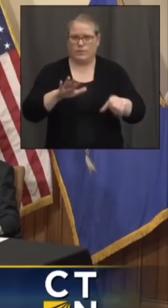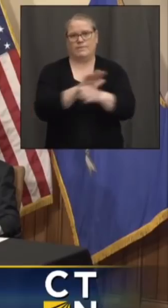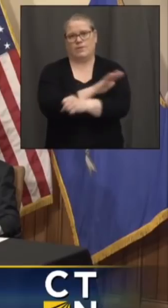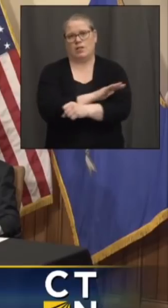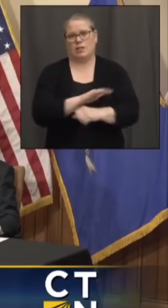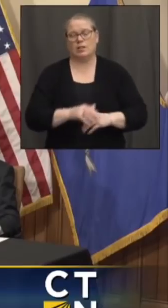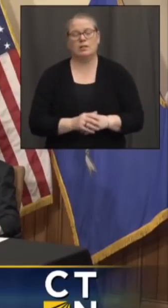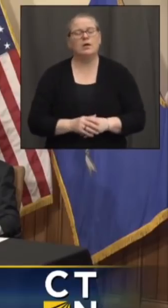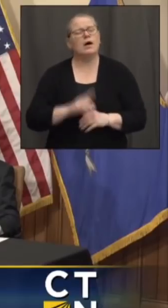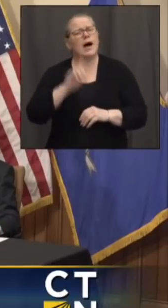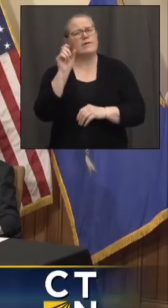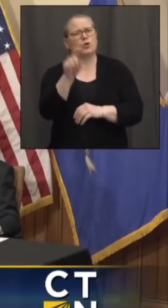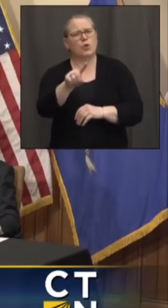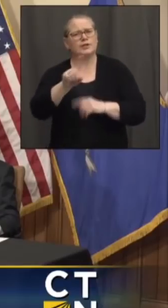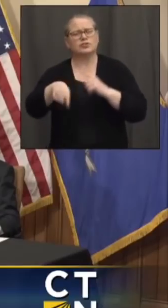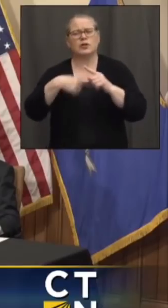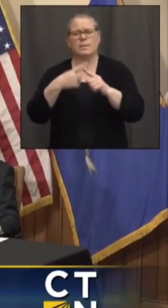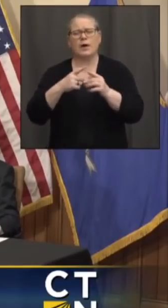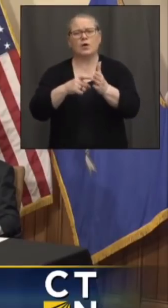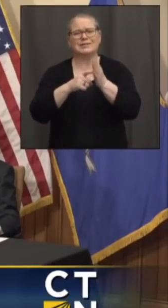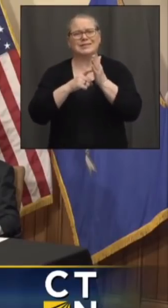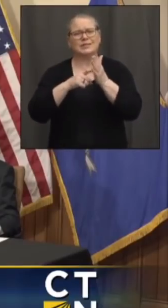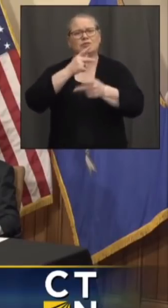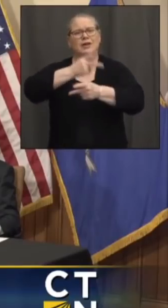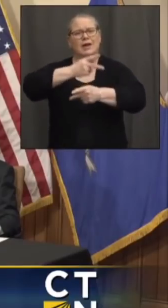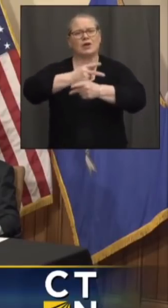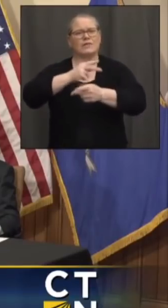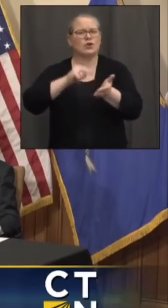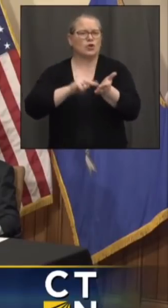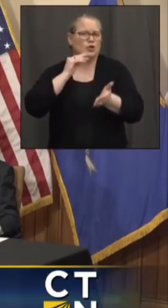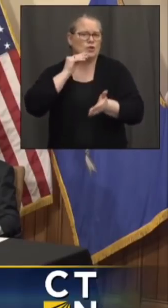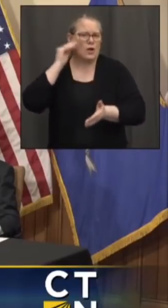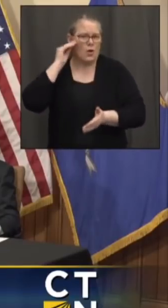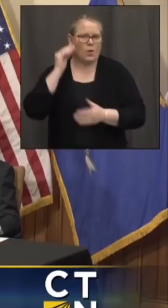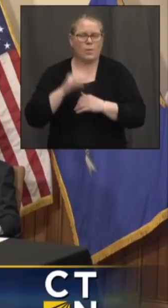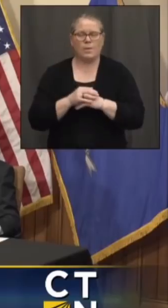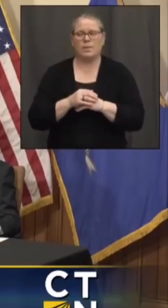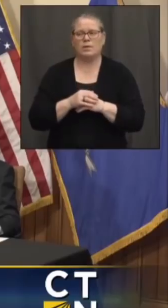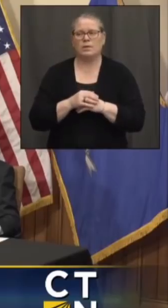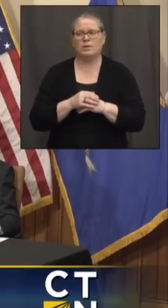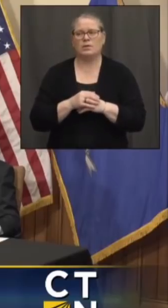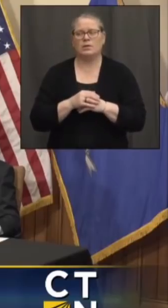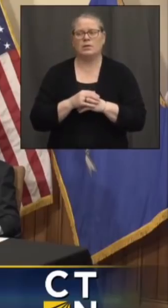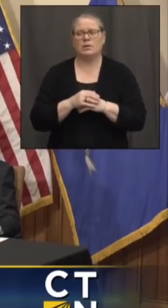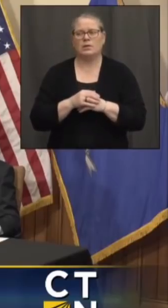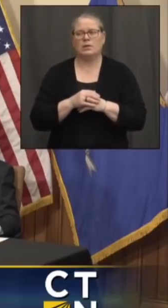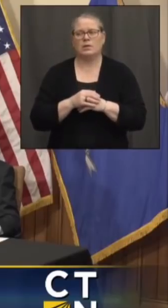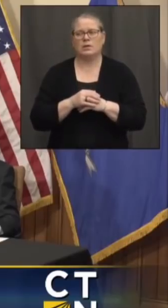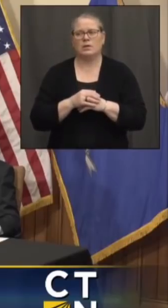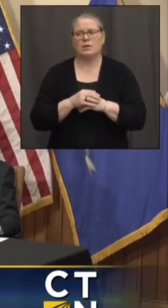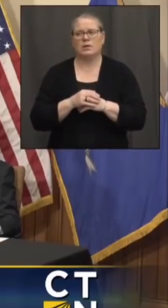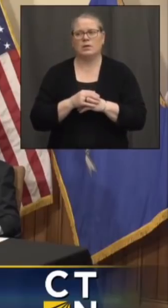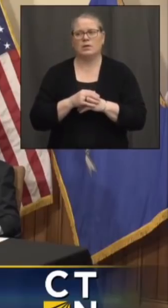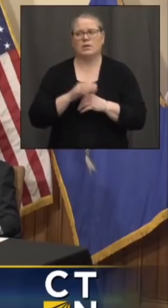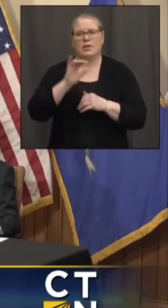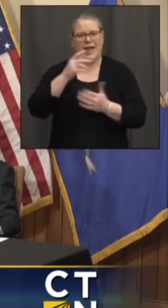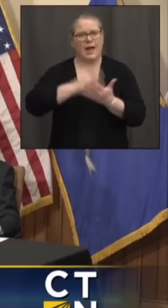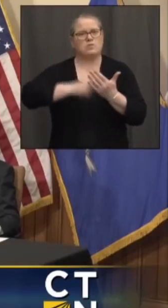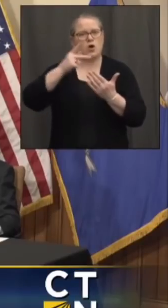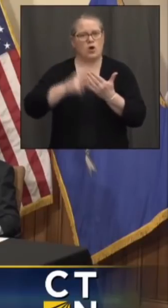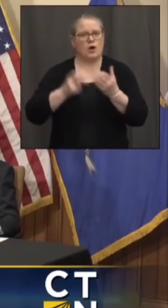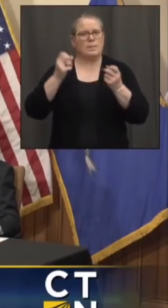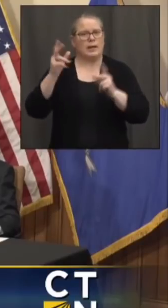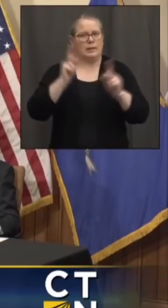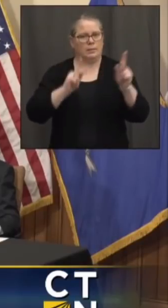essential caregivers in nursing homes. I know that's a designation, a program that a lot of people have been pushing for a long time.